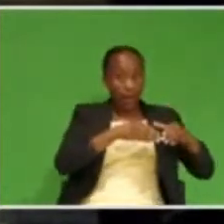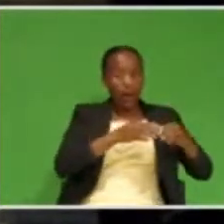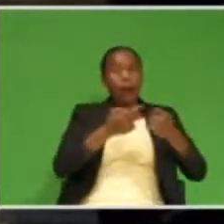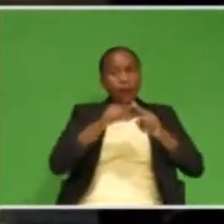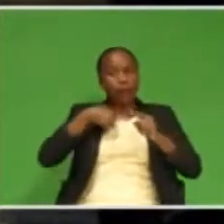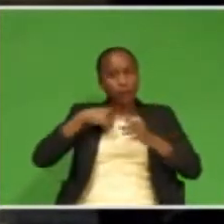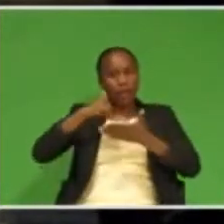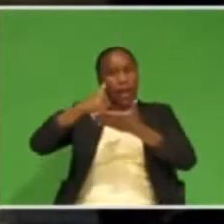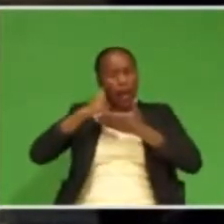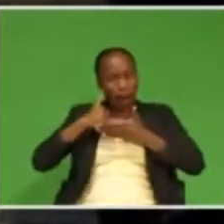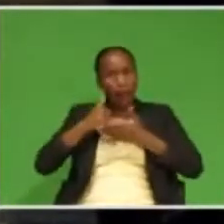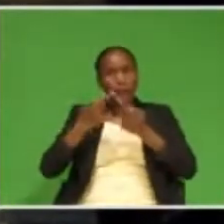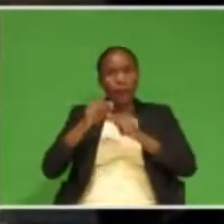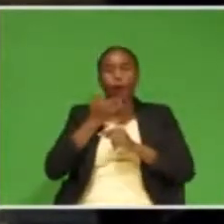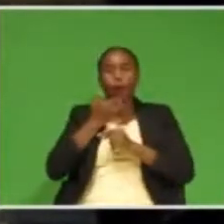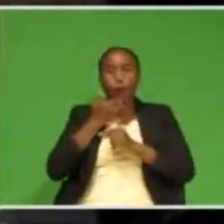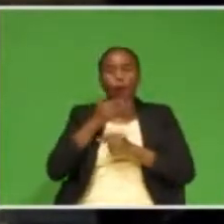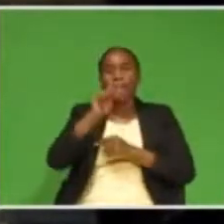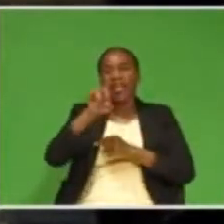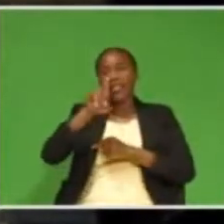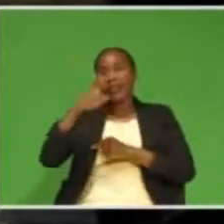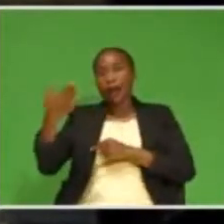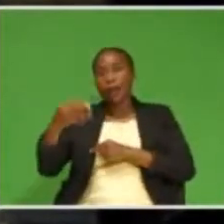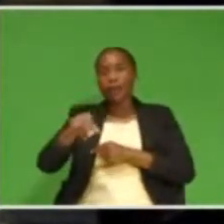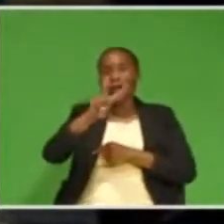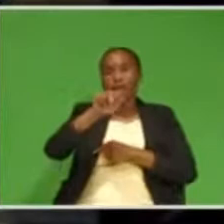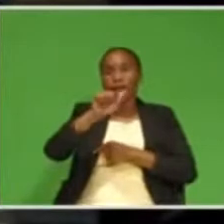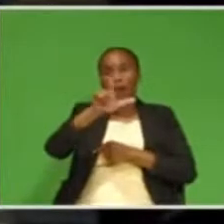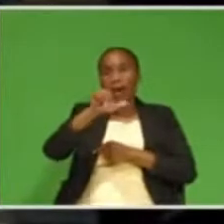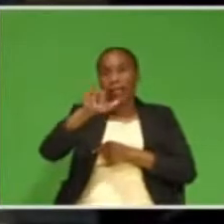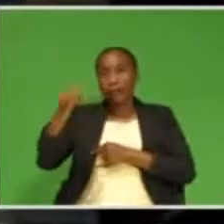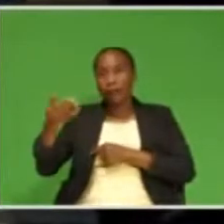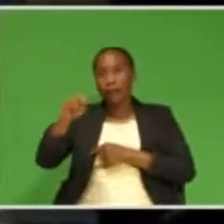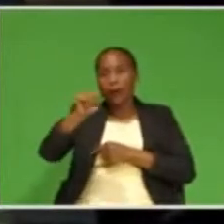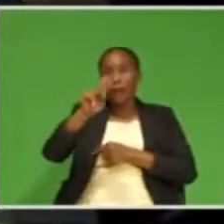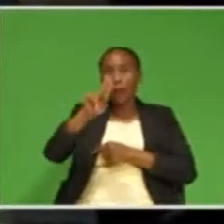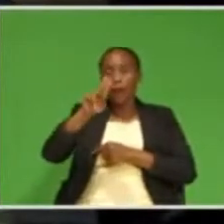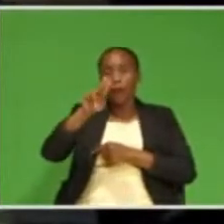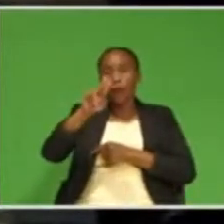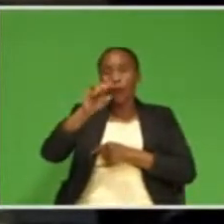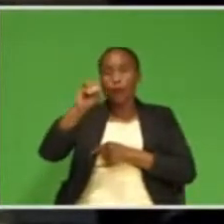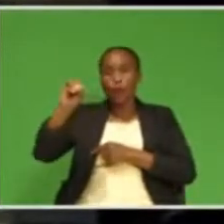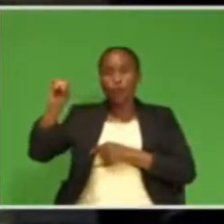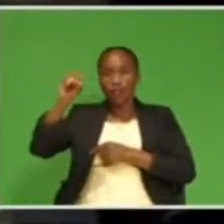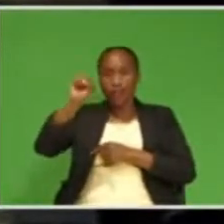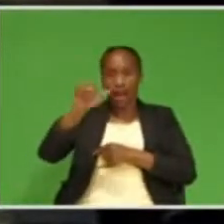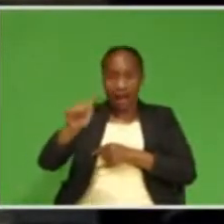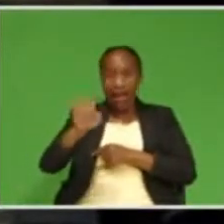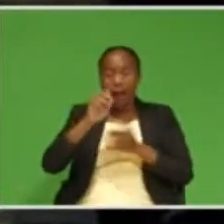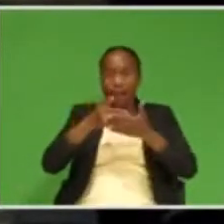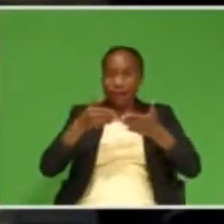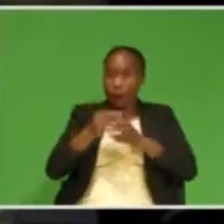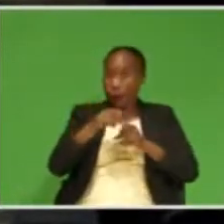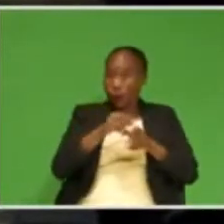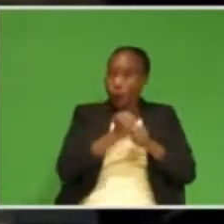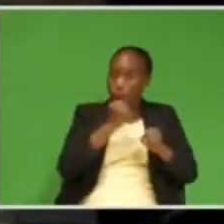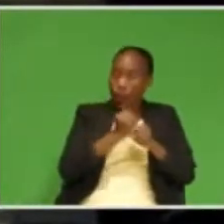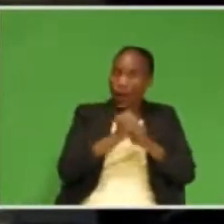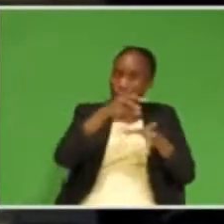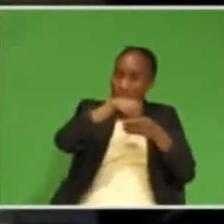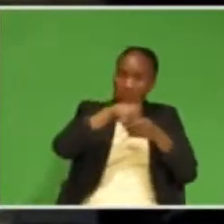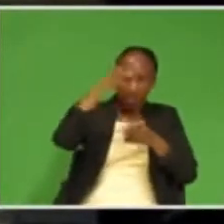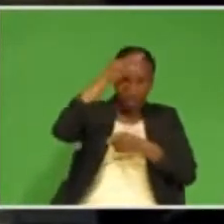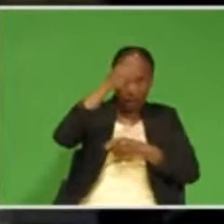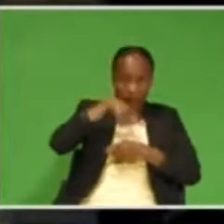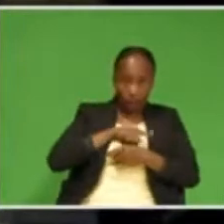by Mr. Vali Musa, who used to be a minister in our government. Through the Just Energy